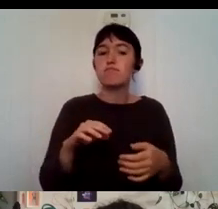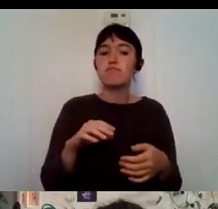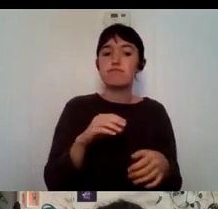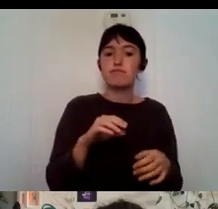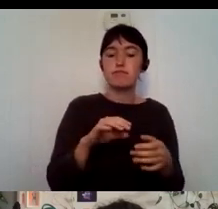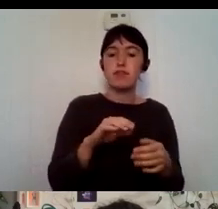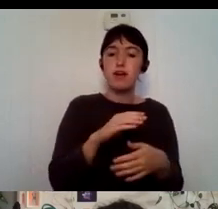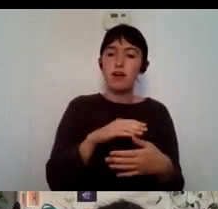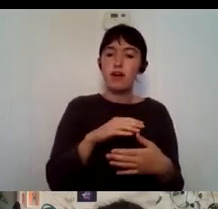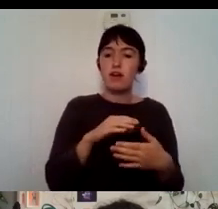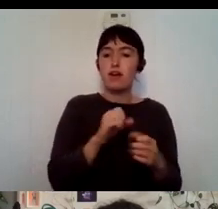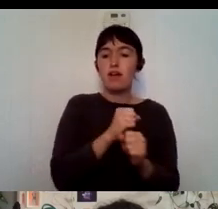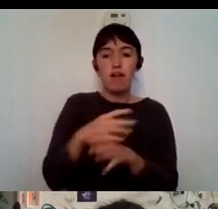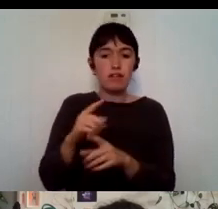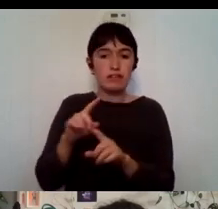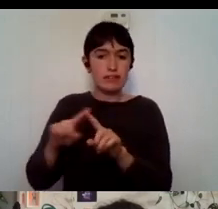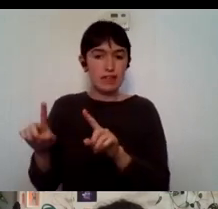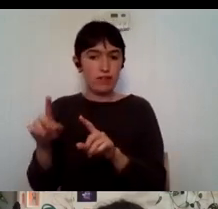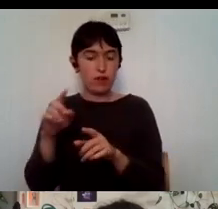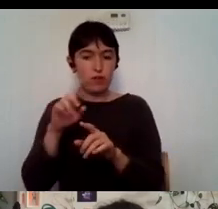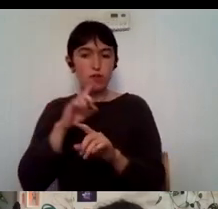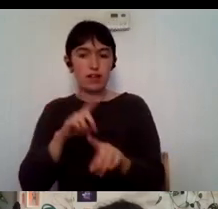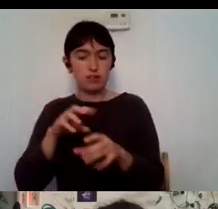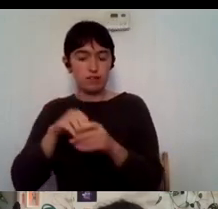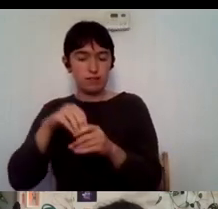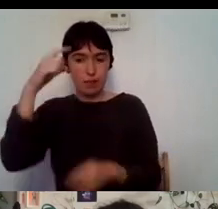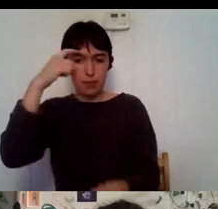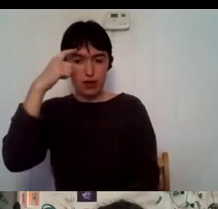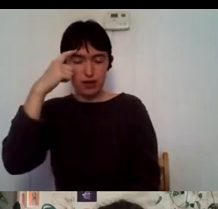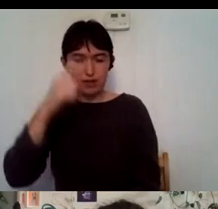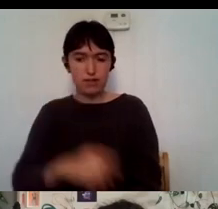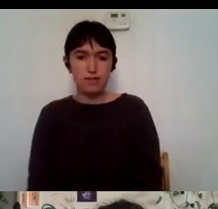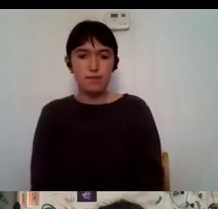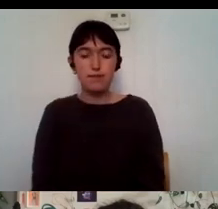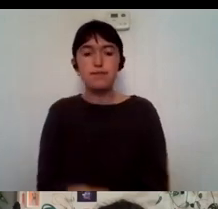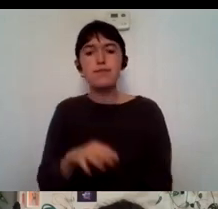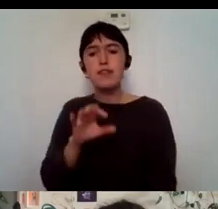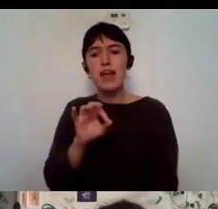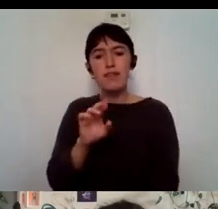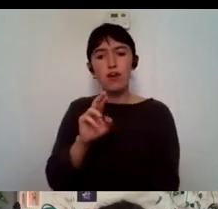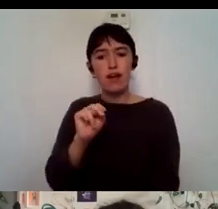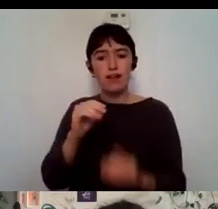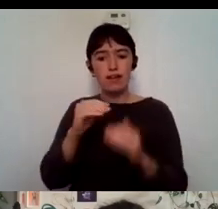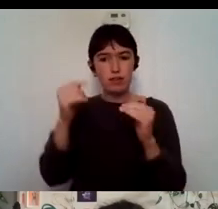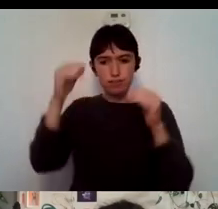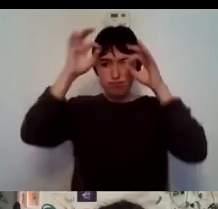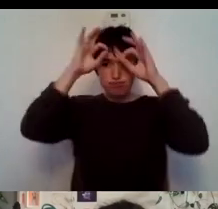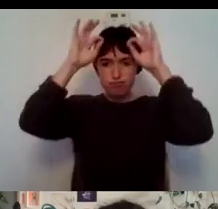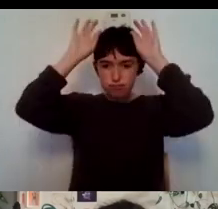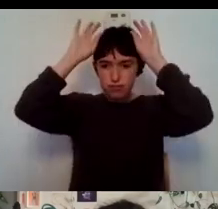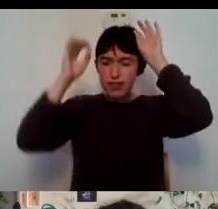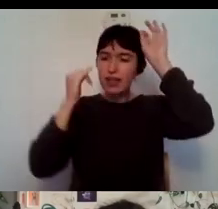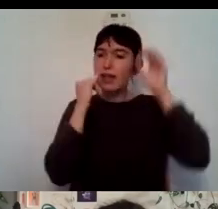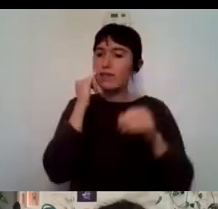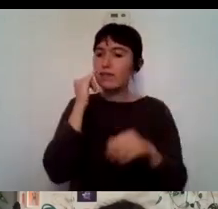brain. Not at this FRN level, but if we look a little bit further on in